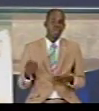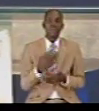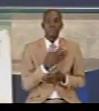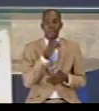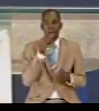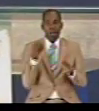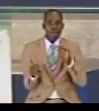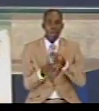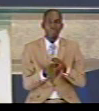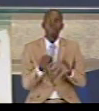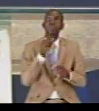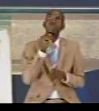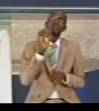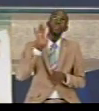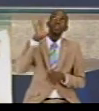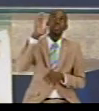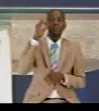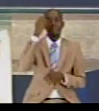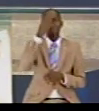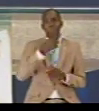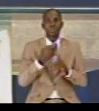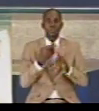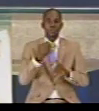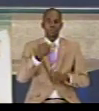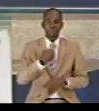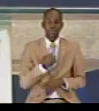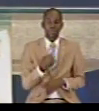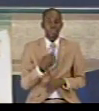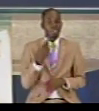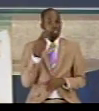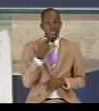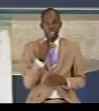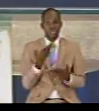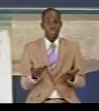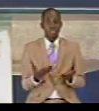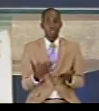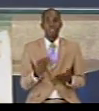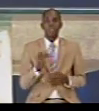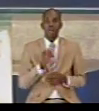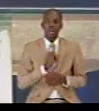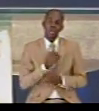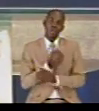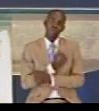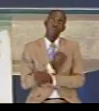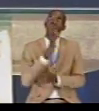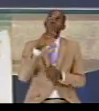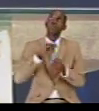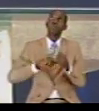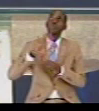not thy face from me. It says, I long for fellowship, your own